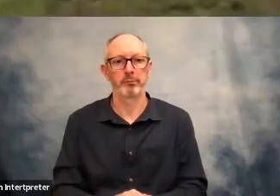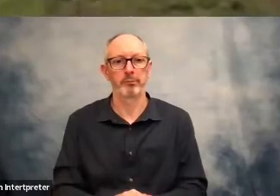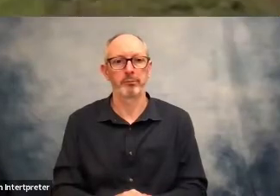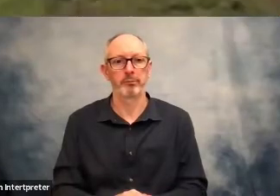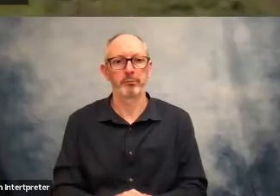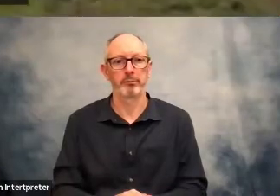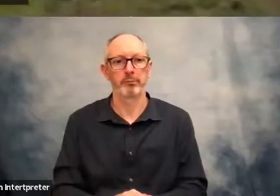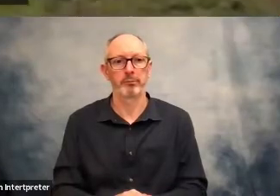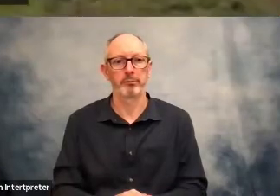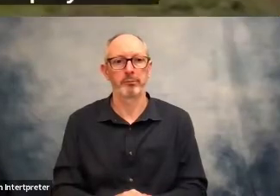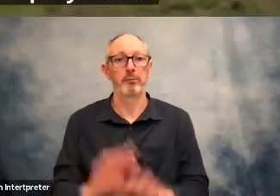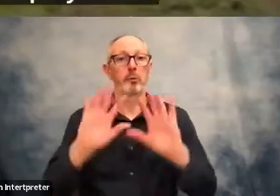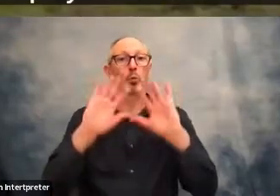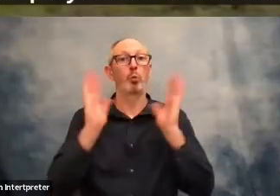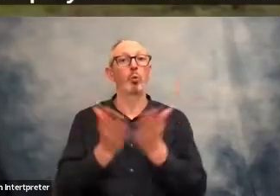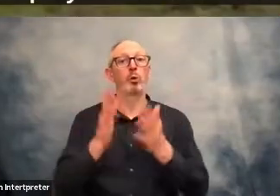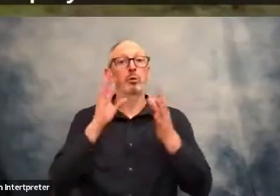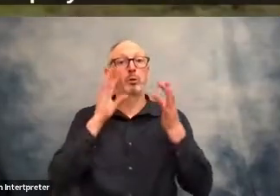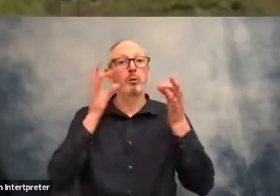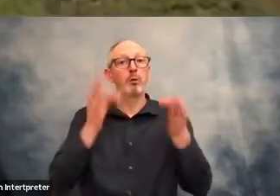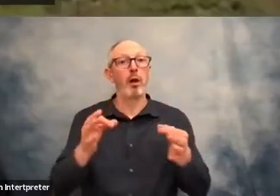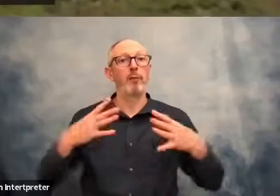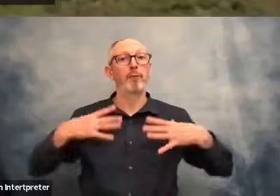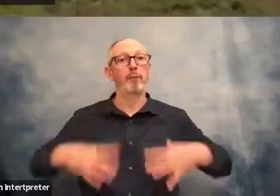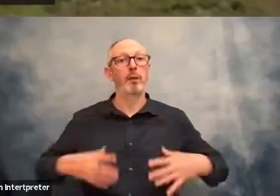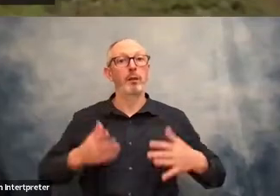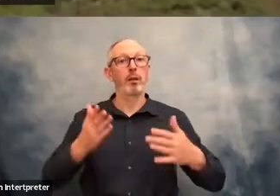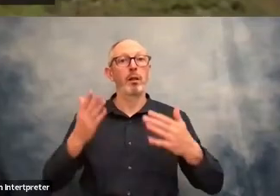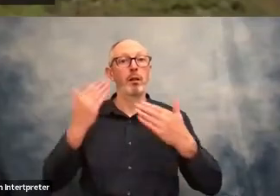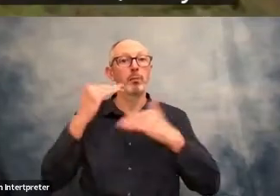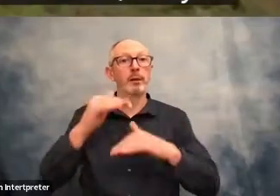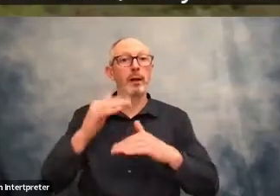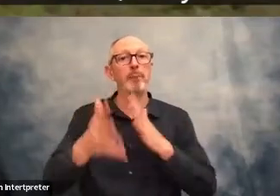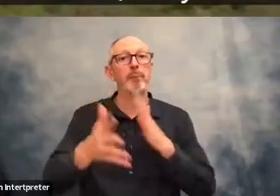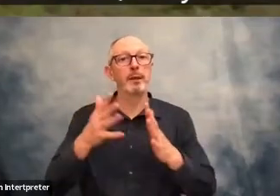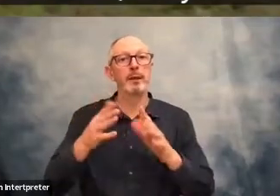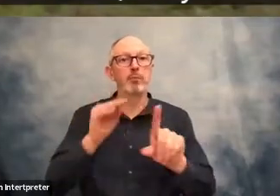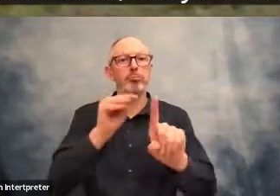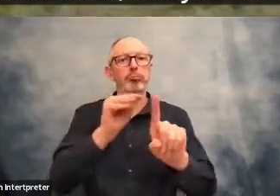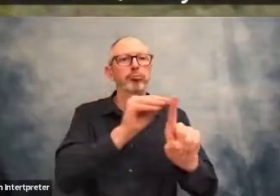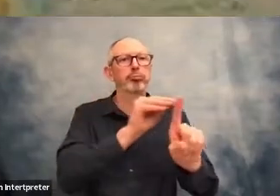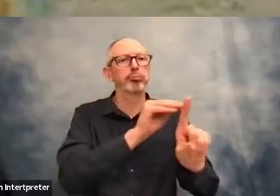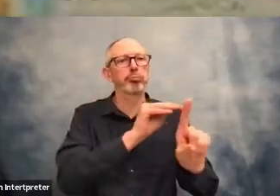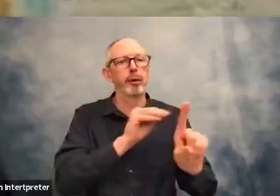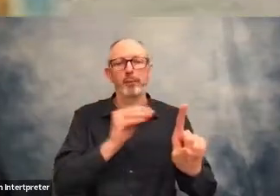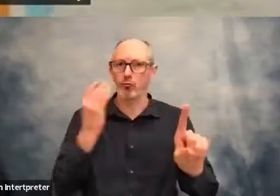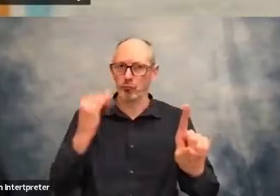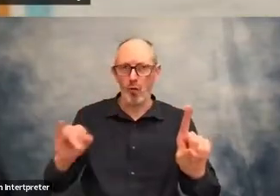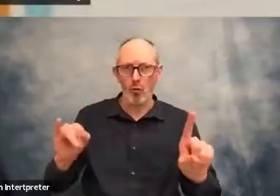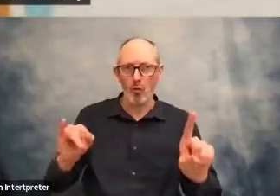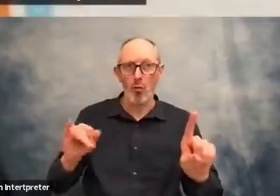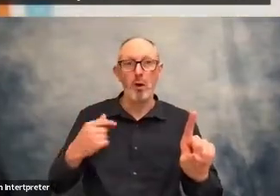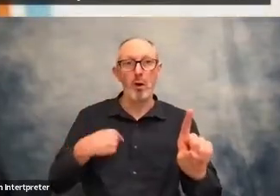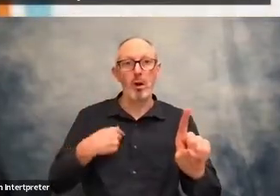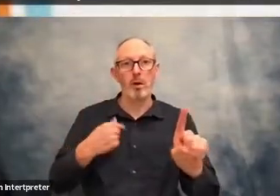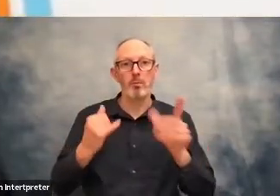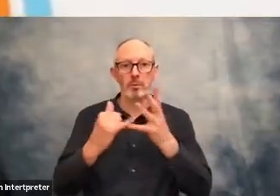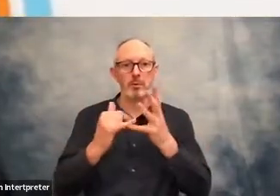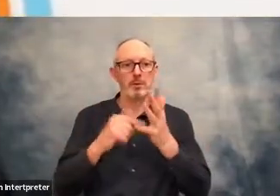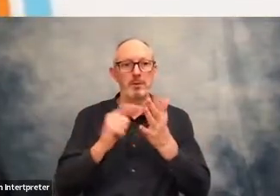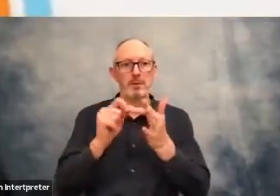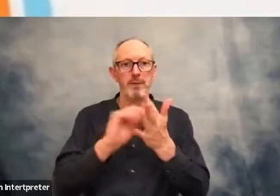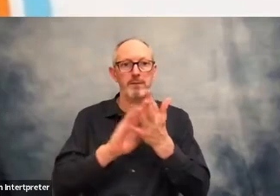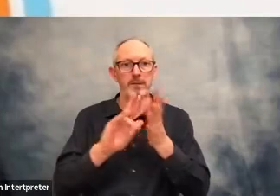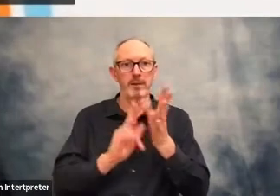The world decided physical limitations means dependence. Well, they're wrong. I'm Stephanie Bysouth, the founder of